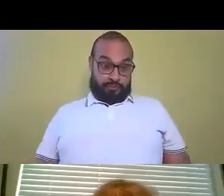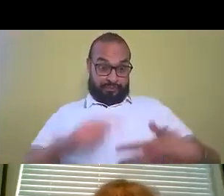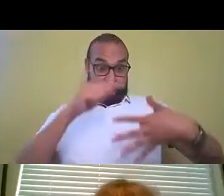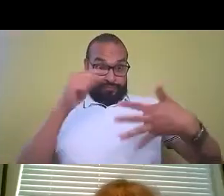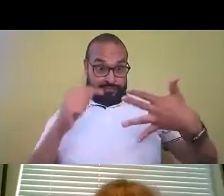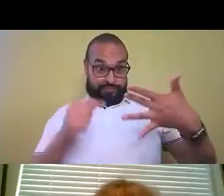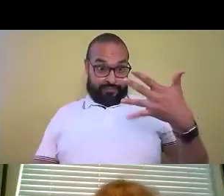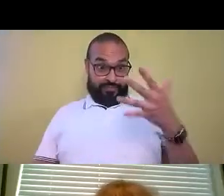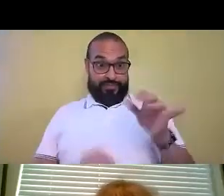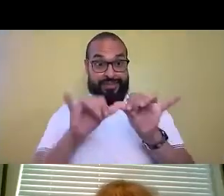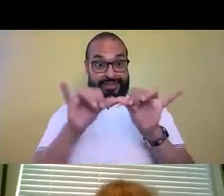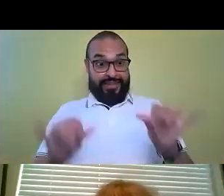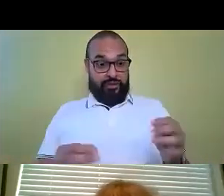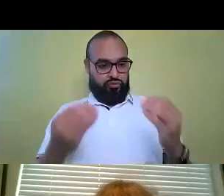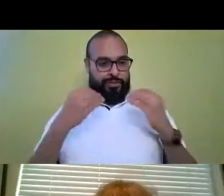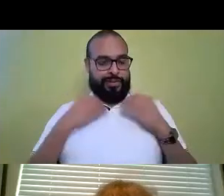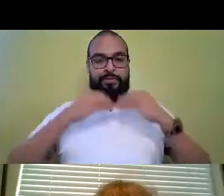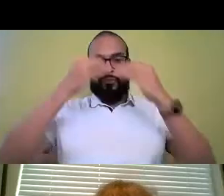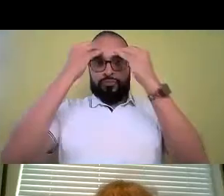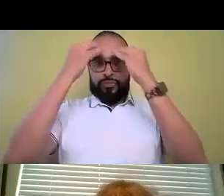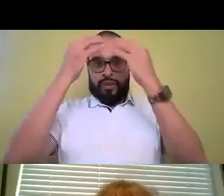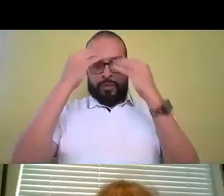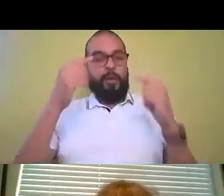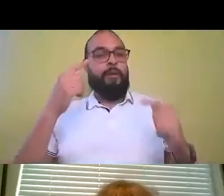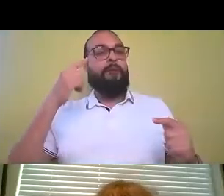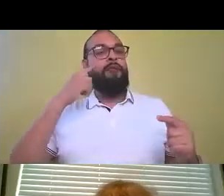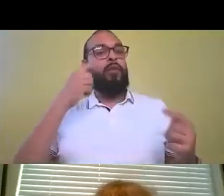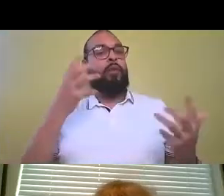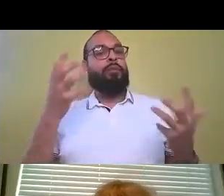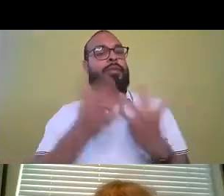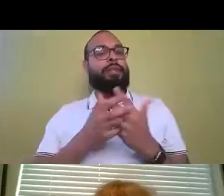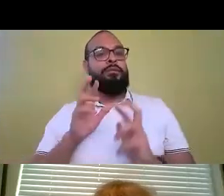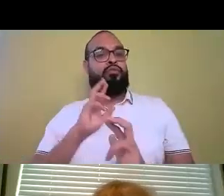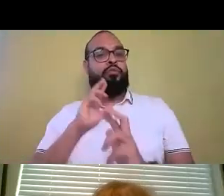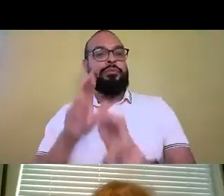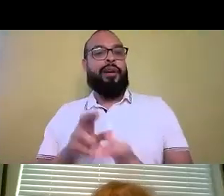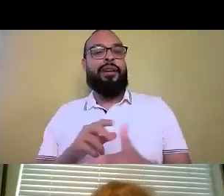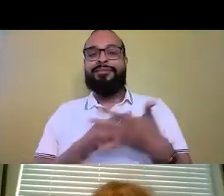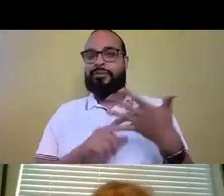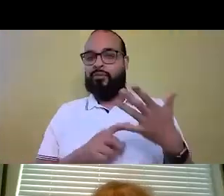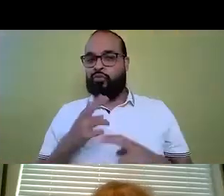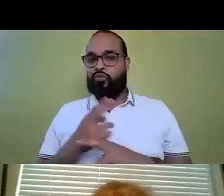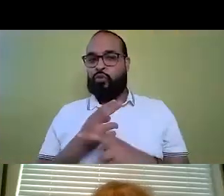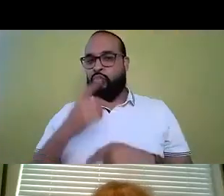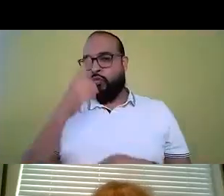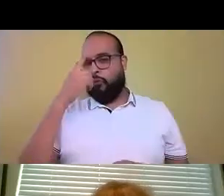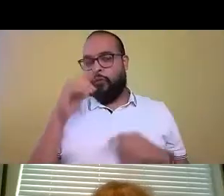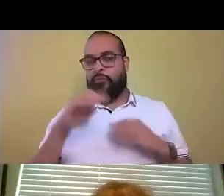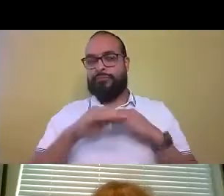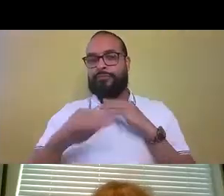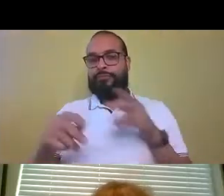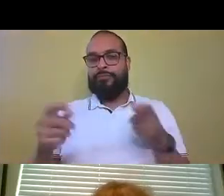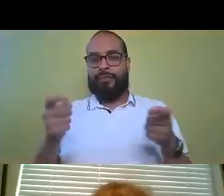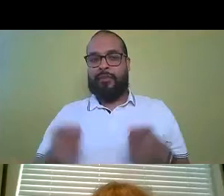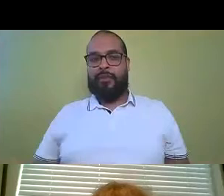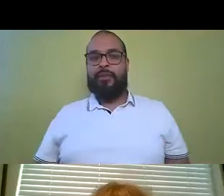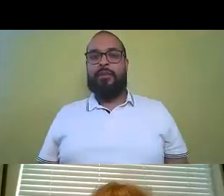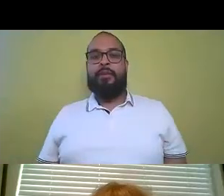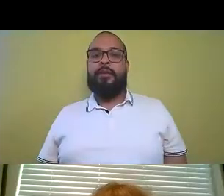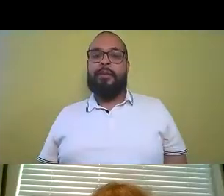so that we can have adaptive responses, we also use them to maintain self-regulation.